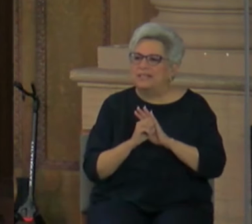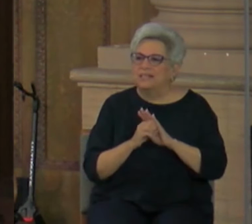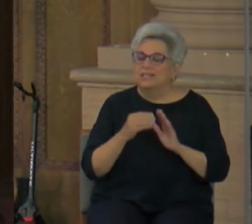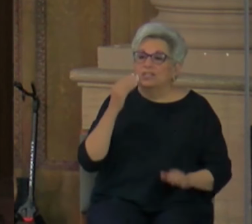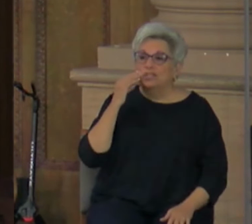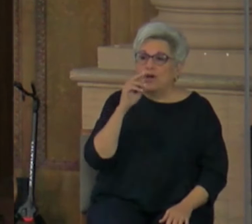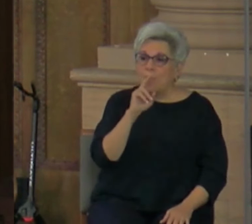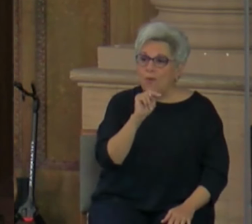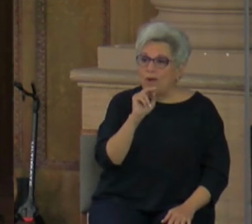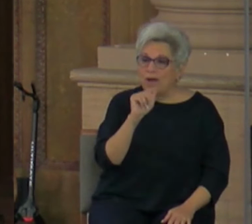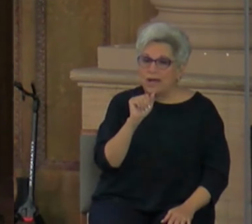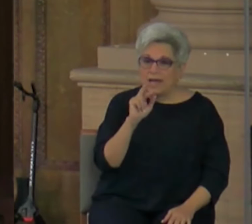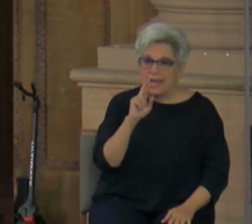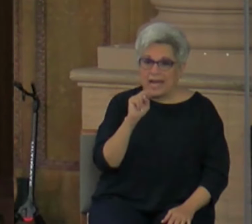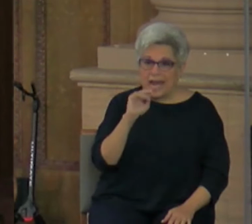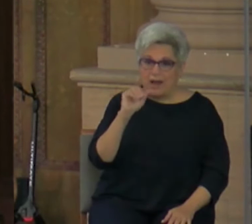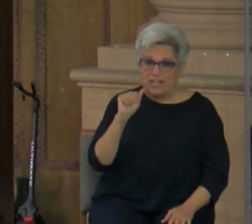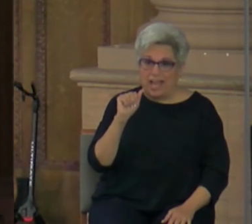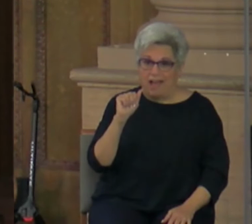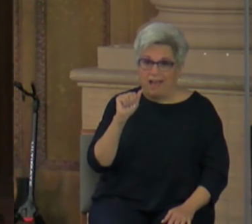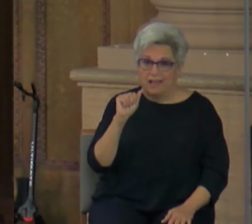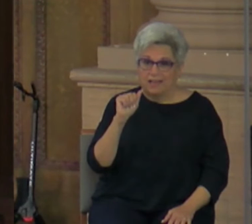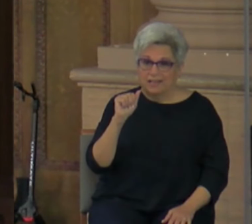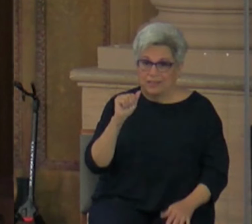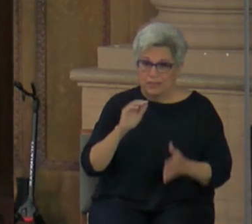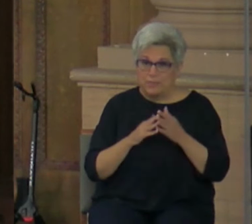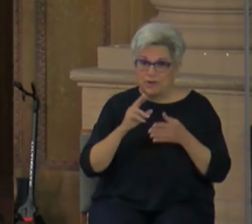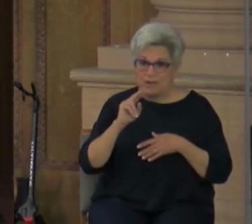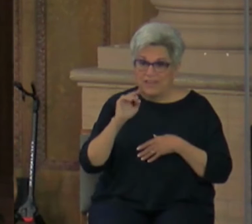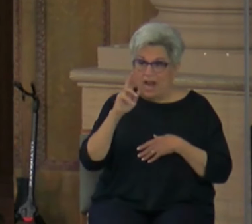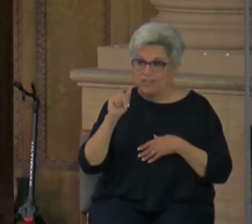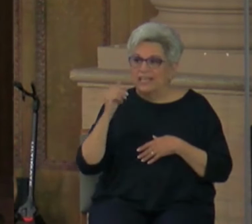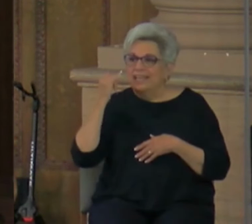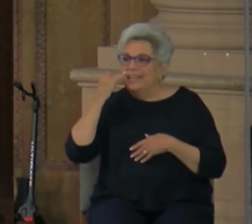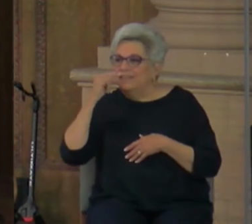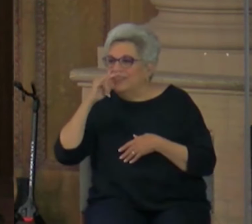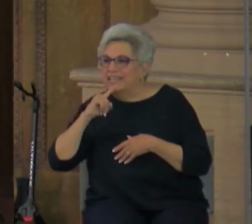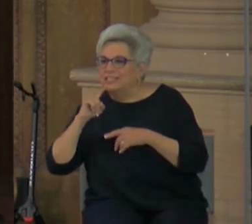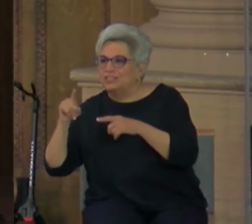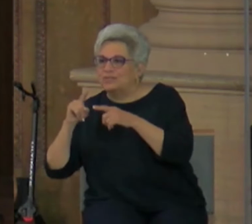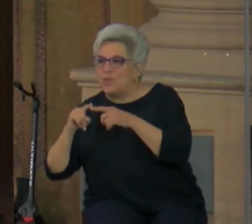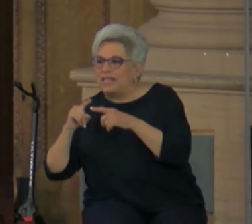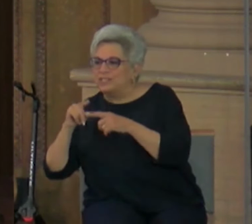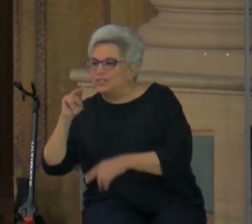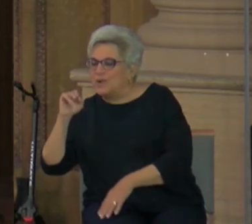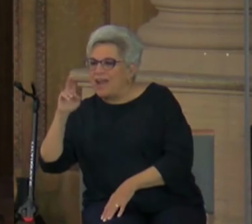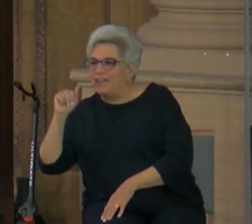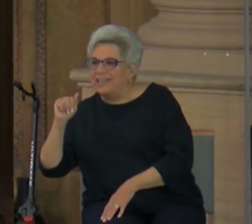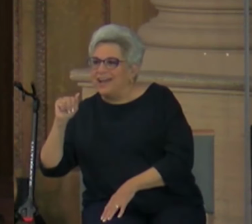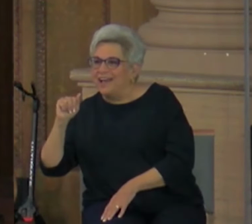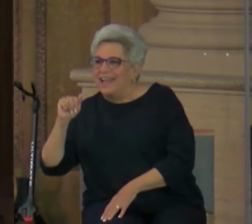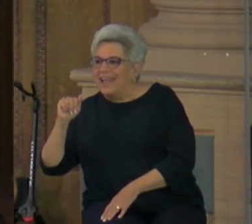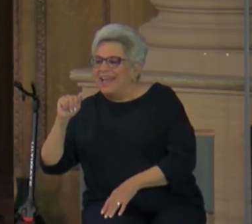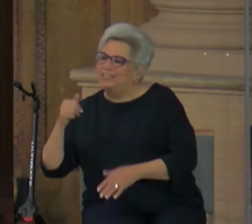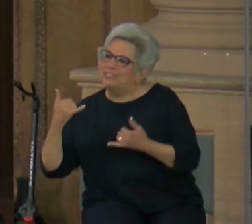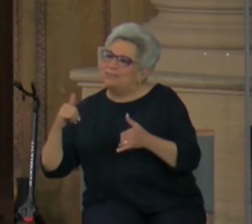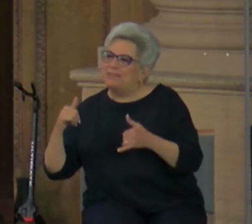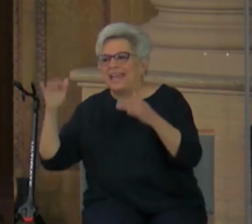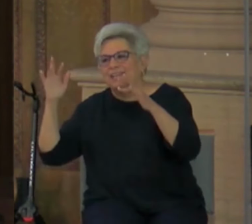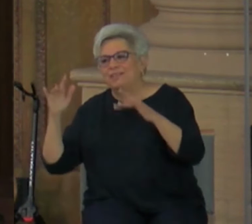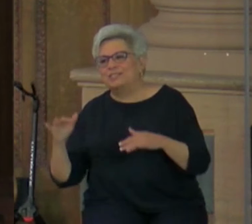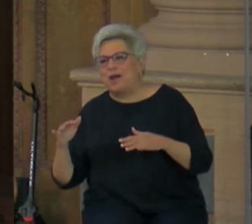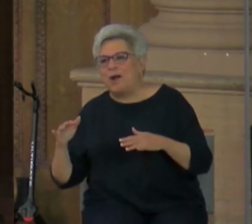kids go to Narnia and make snow angels and come home, no one's gonna read that. Like that's not entertaining. You wouldn't go pay